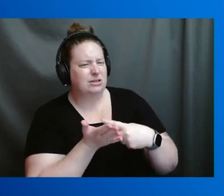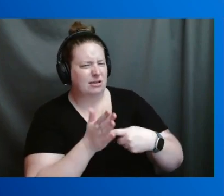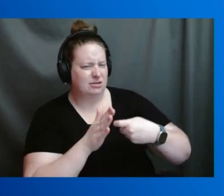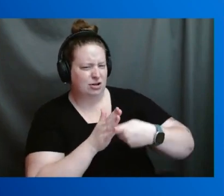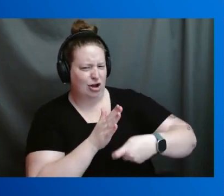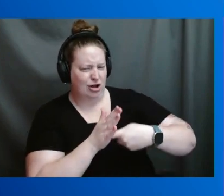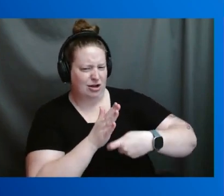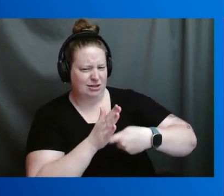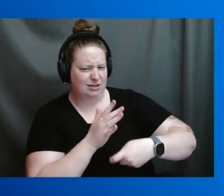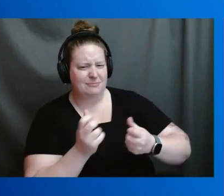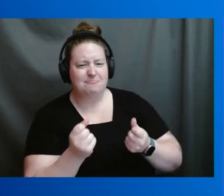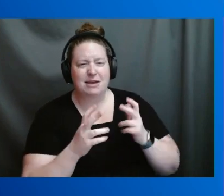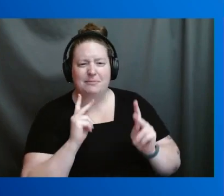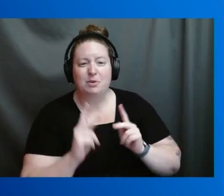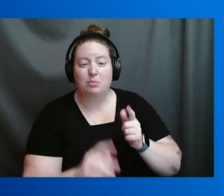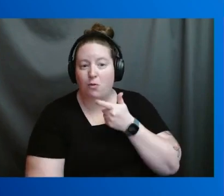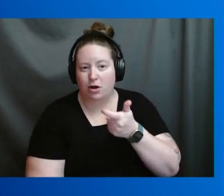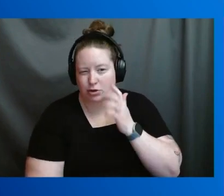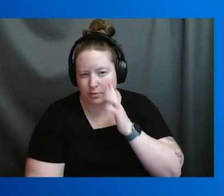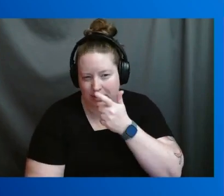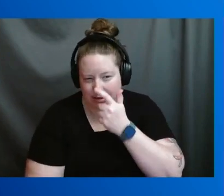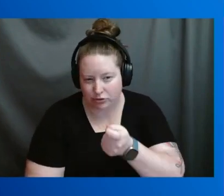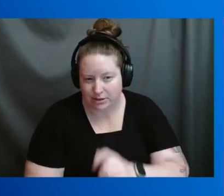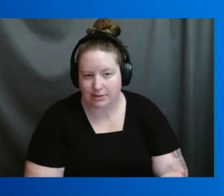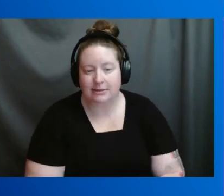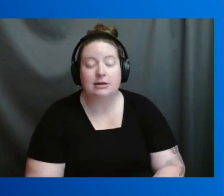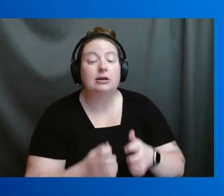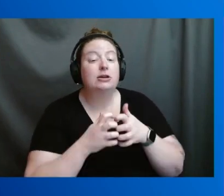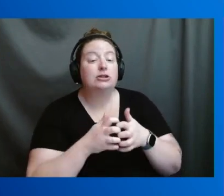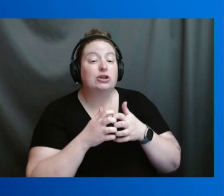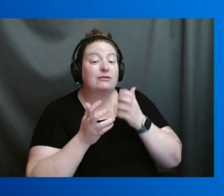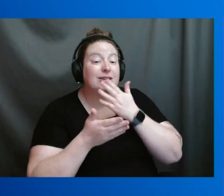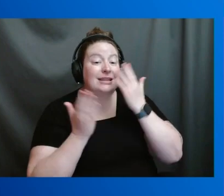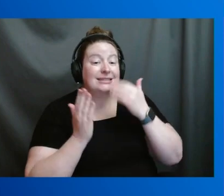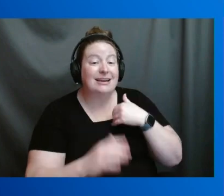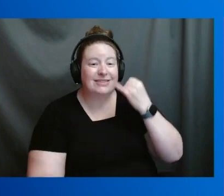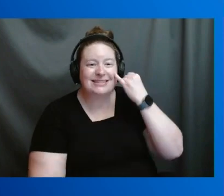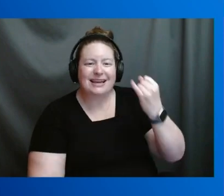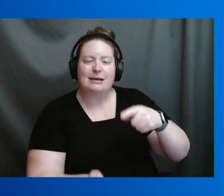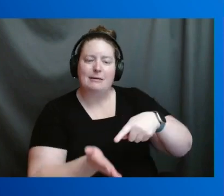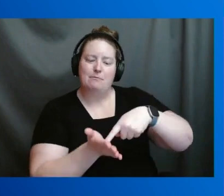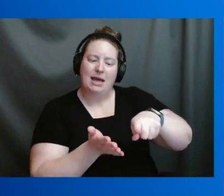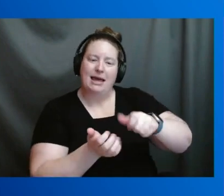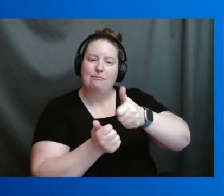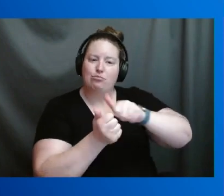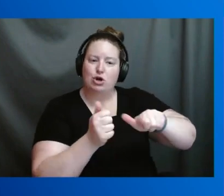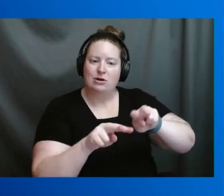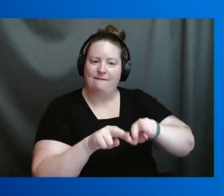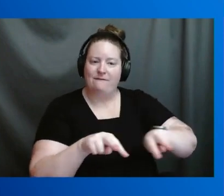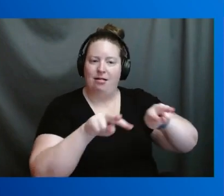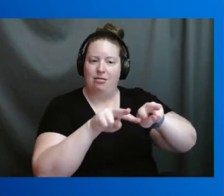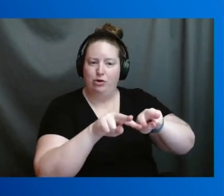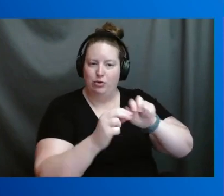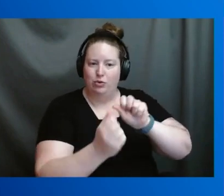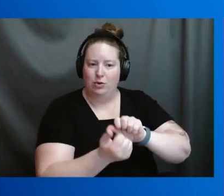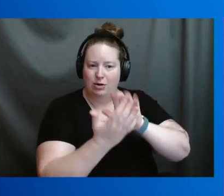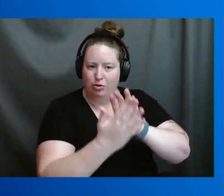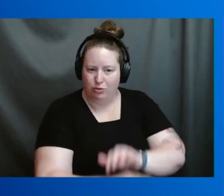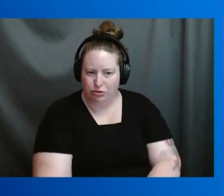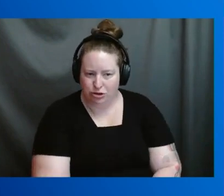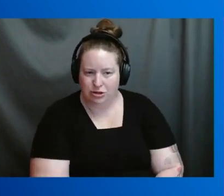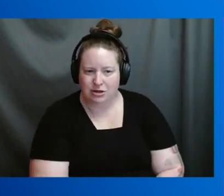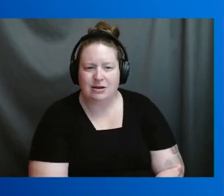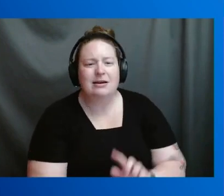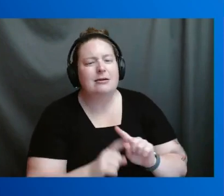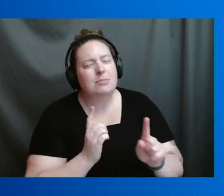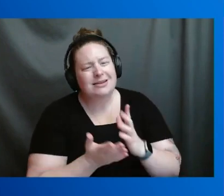hearing about. So serverless really introduced this idea of this pay-per-value approach. But we hear from some customers as they start to